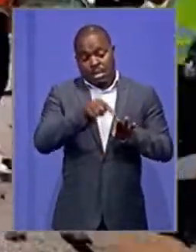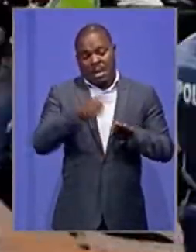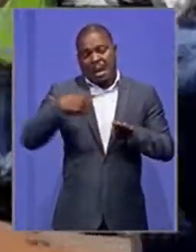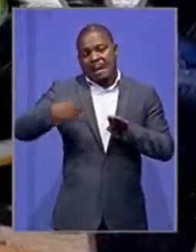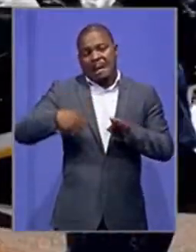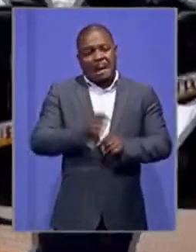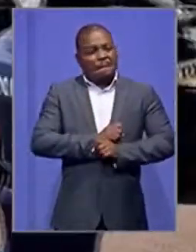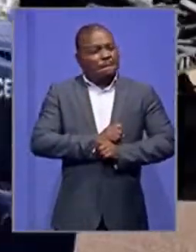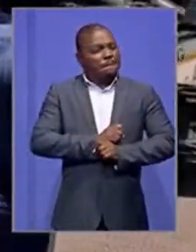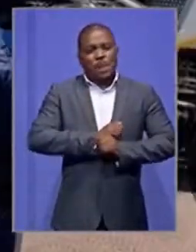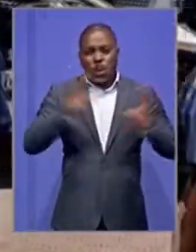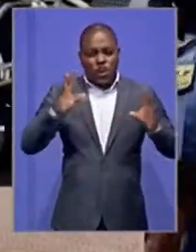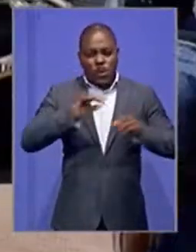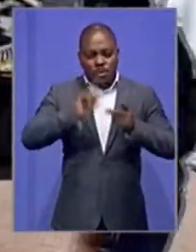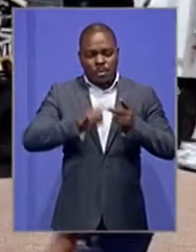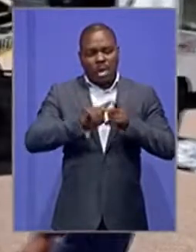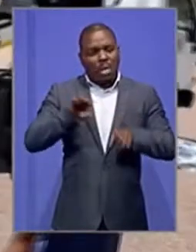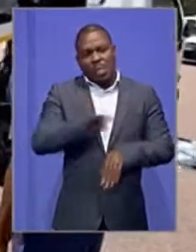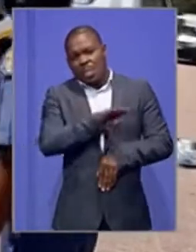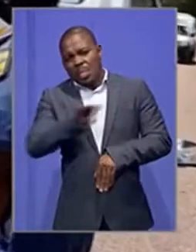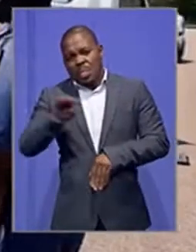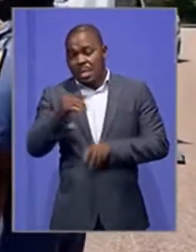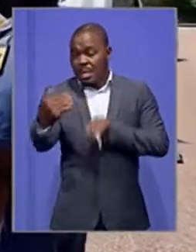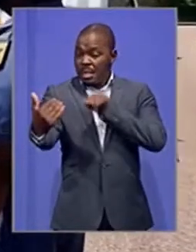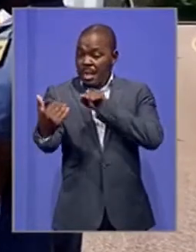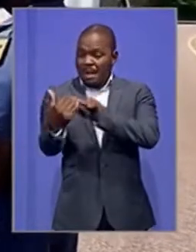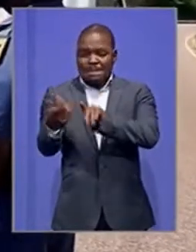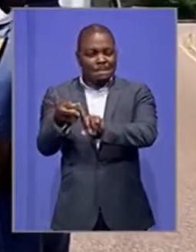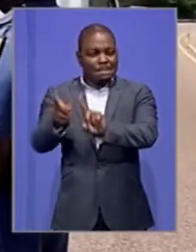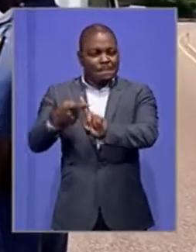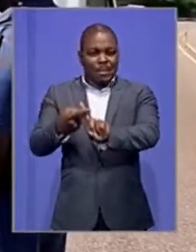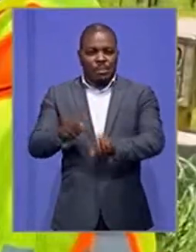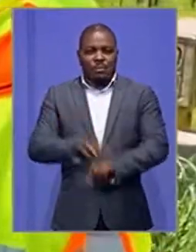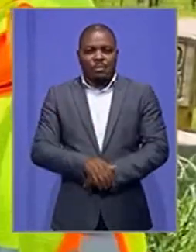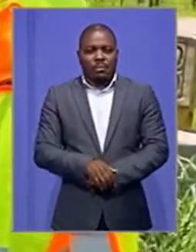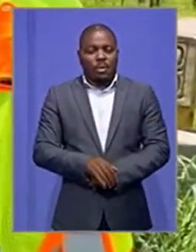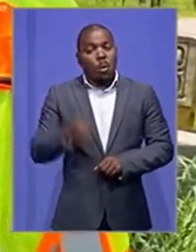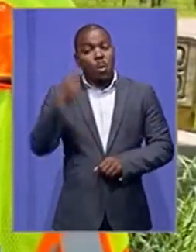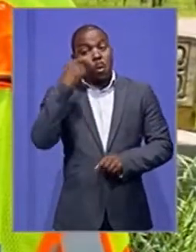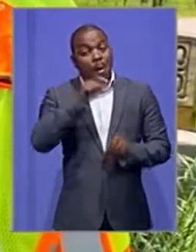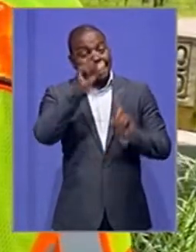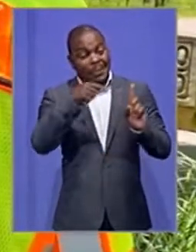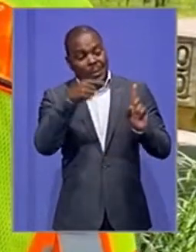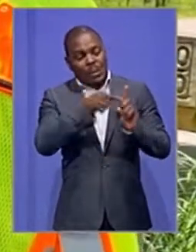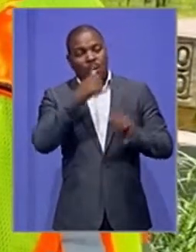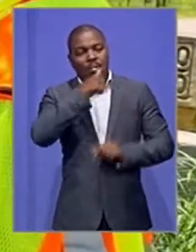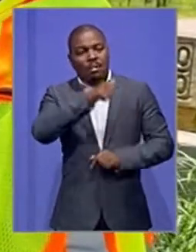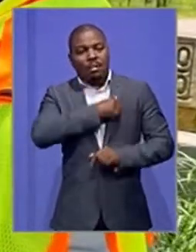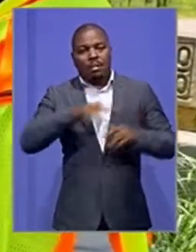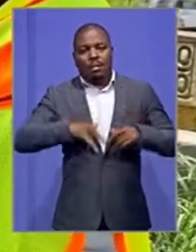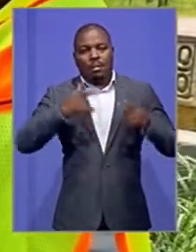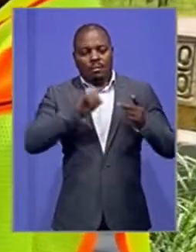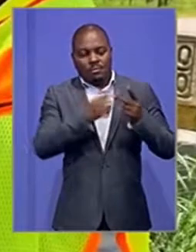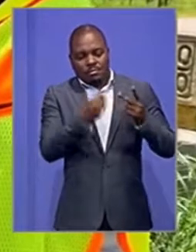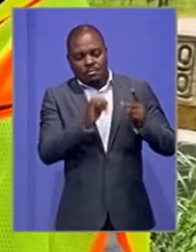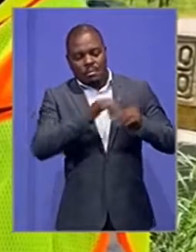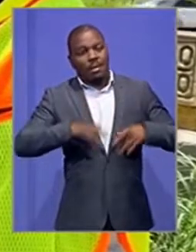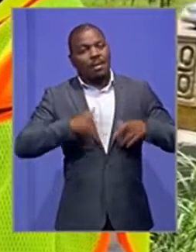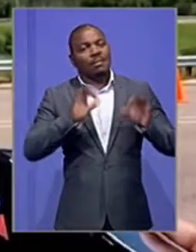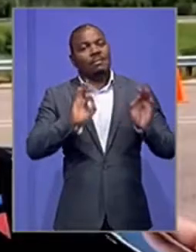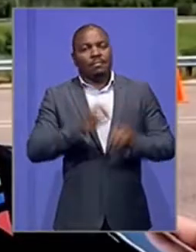a latlhegetsweng ke taolo le go thulana le dijanaga tse di neng di ba lebile. Paki e ke mongwe yo a falotseng kotsi ga mmogo le ngwana wa